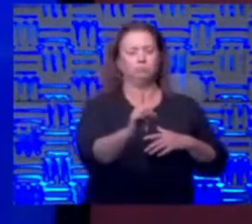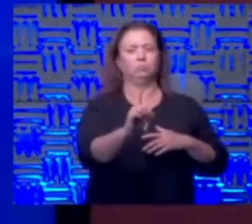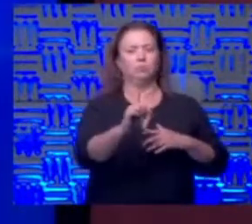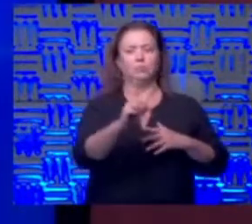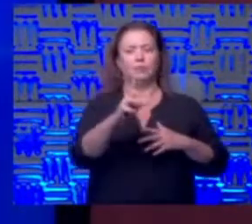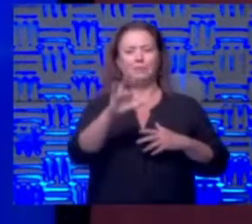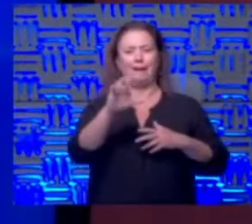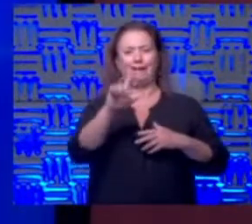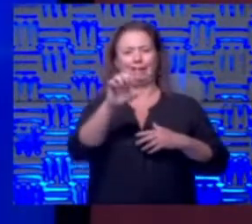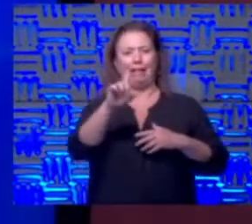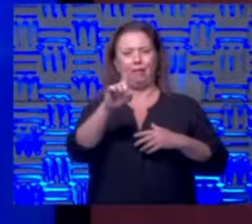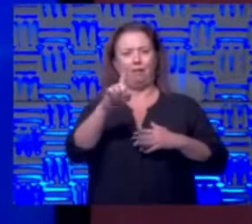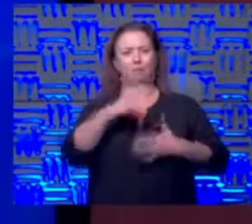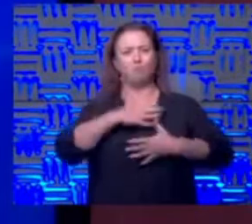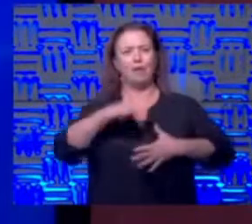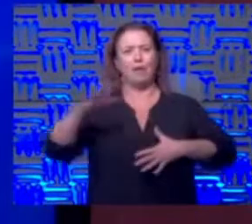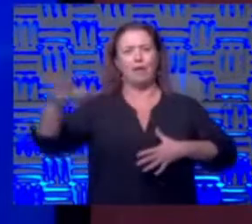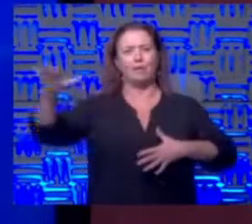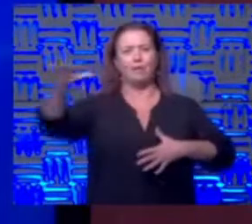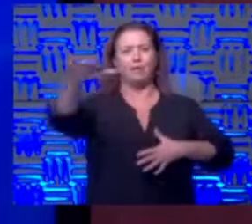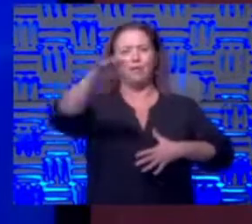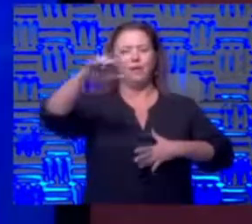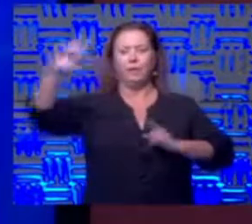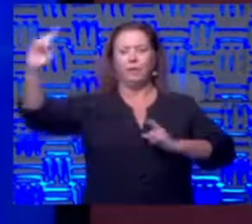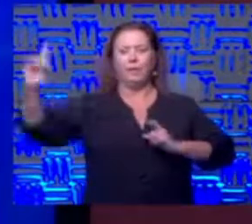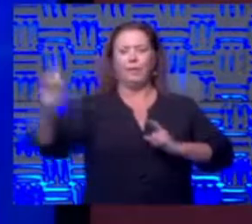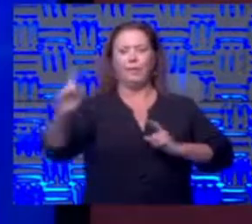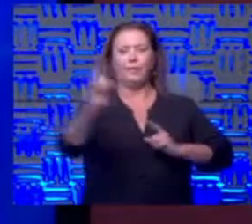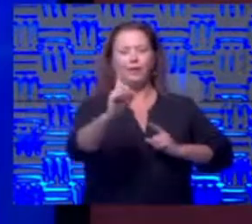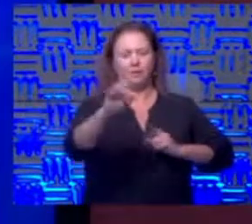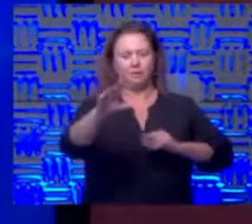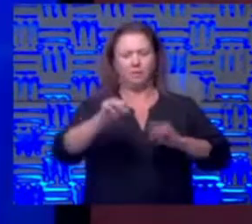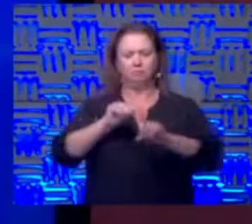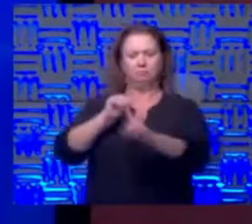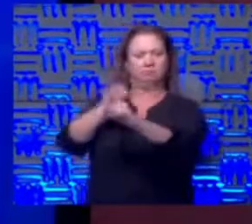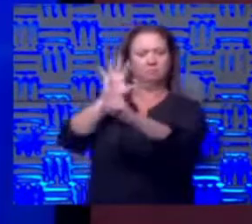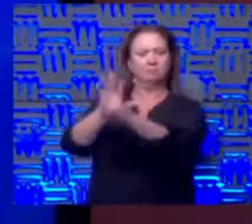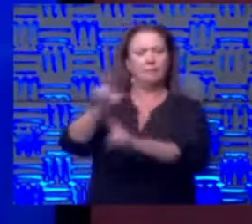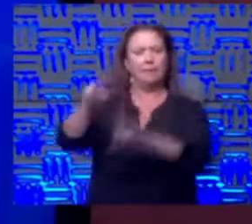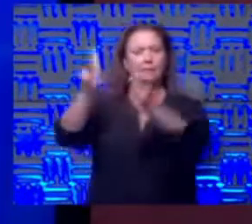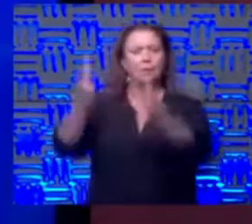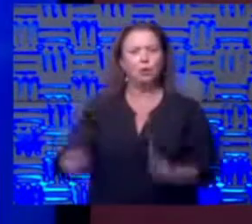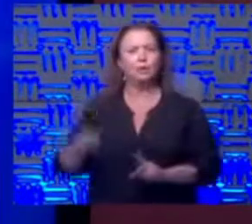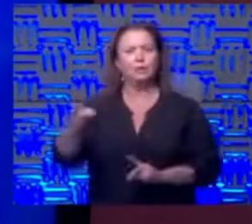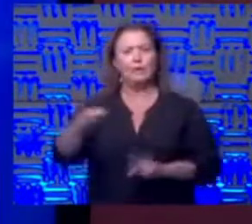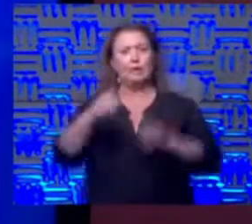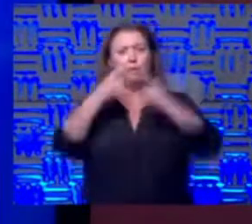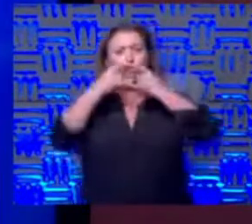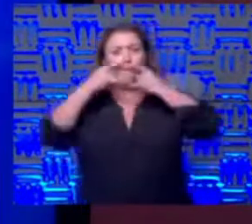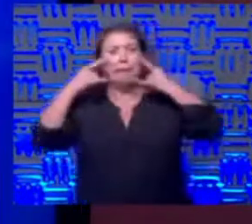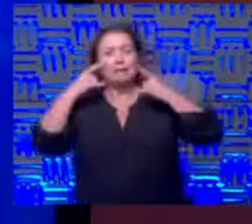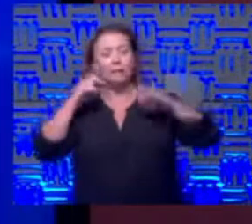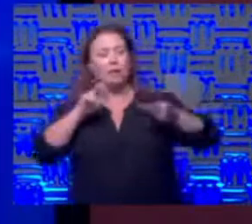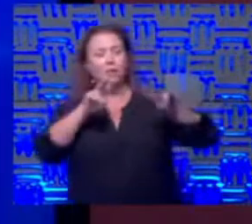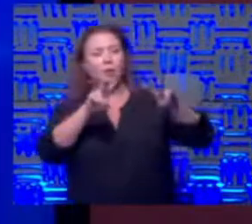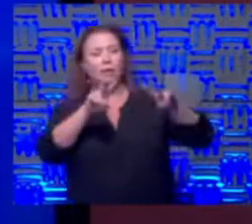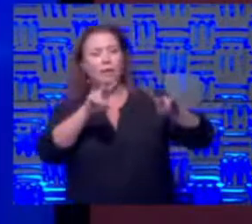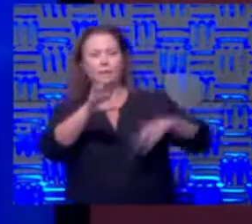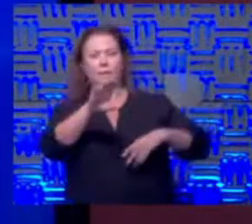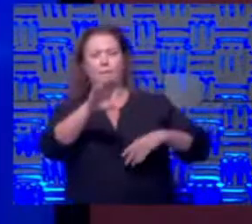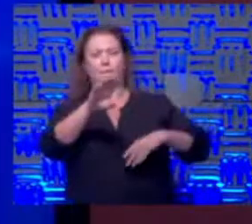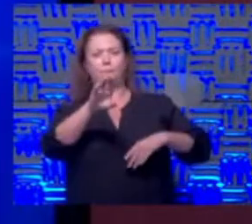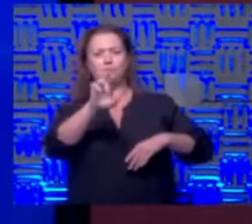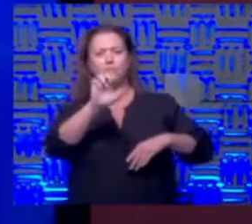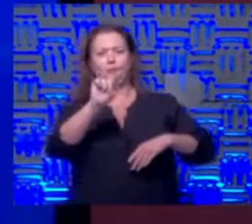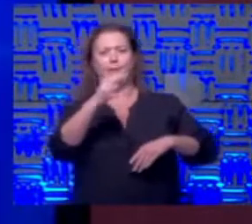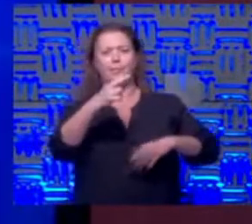guess what happens? That's where you get exposed. Yeah. Now, if you have a mask on, look at that video and see where the breath cloud is. Oh, wait,